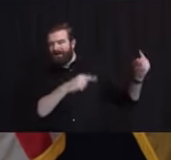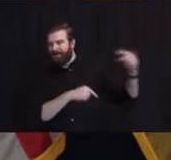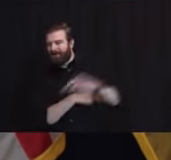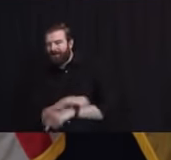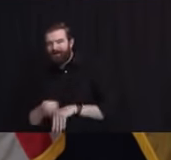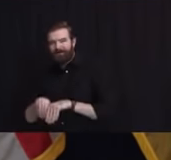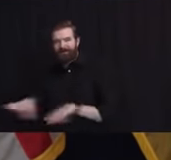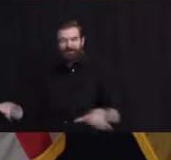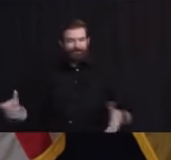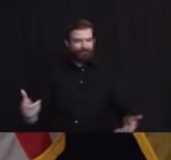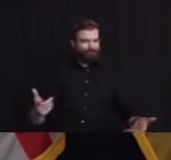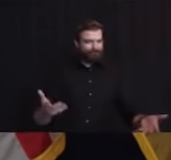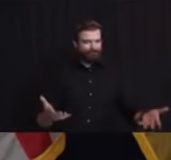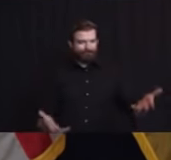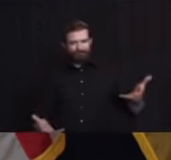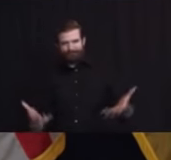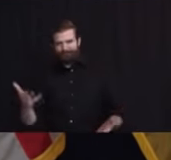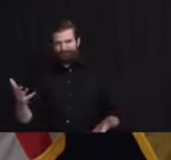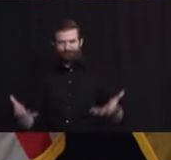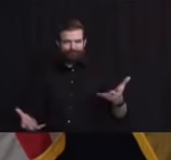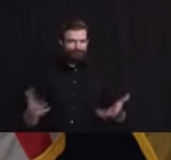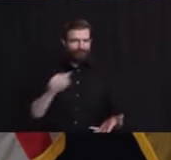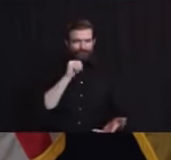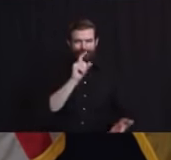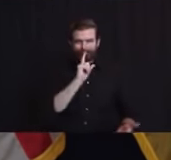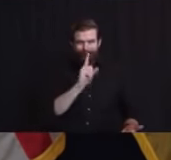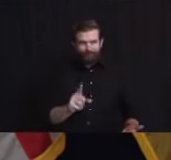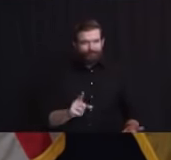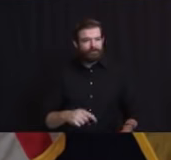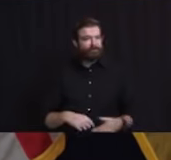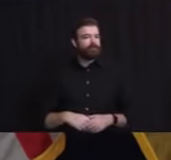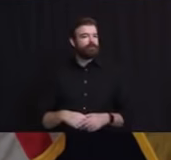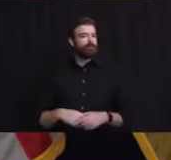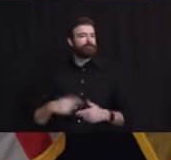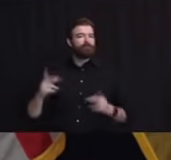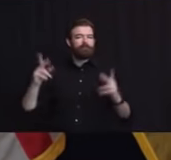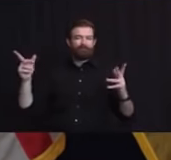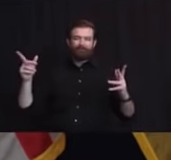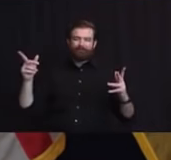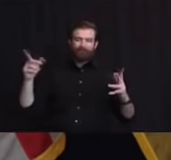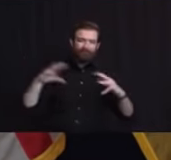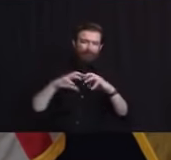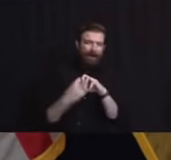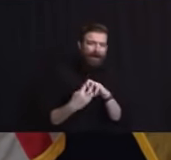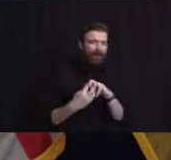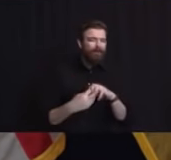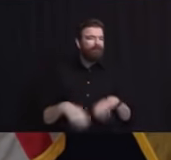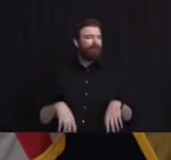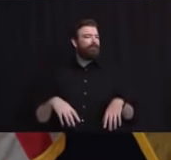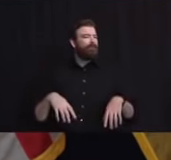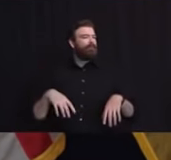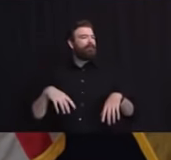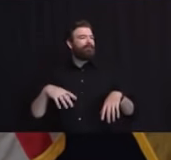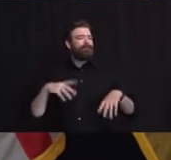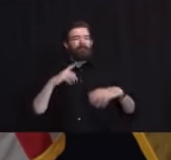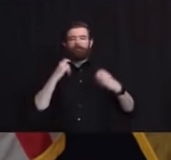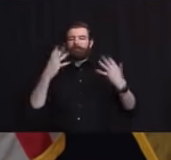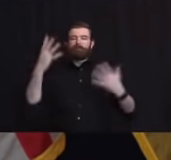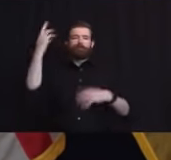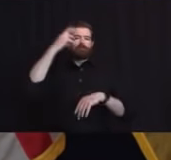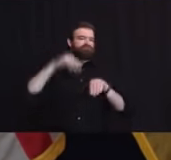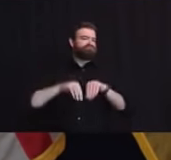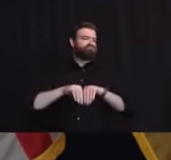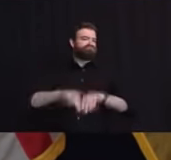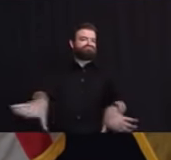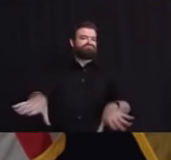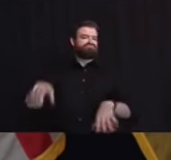relaxing of restrictions and all those sorts of things are difficult to know for sure. As far as New Jersey goes, we have not yet seen